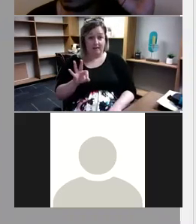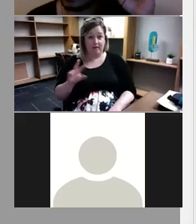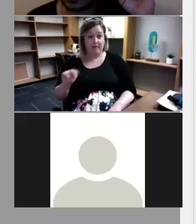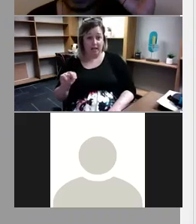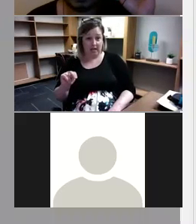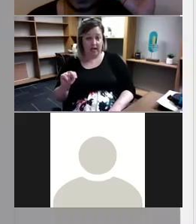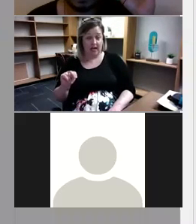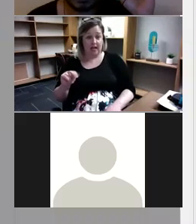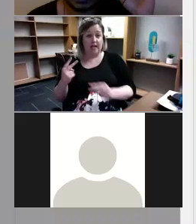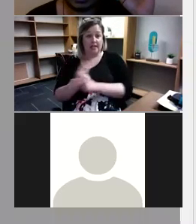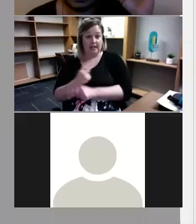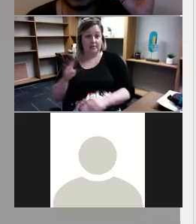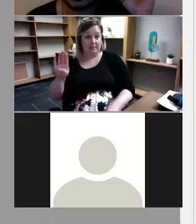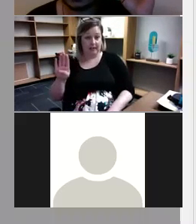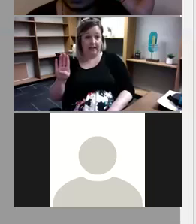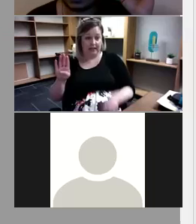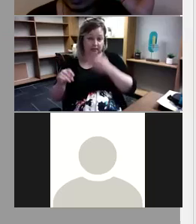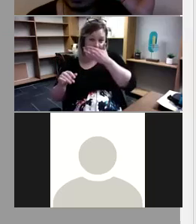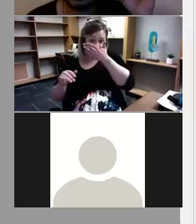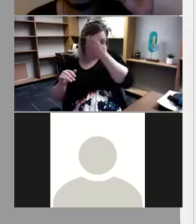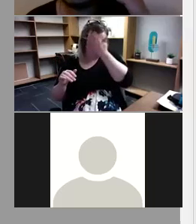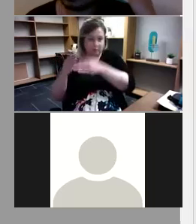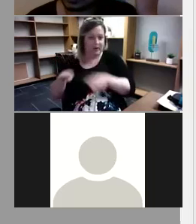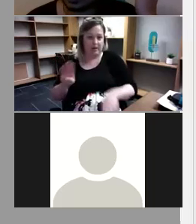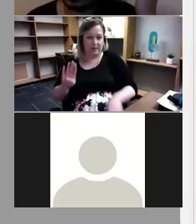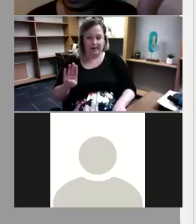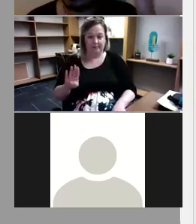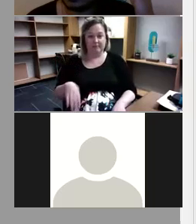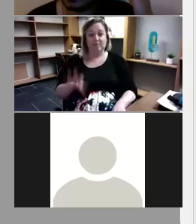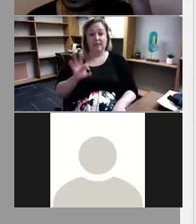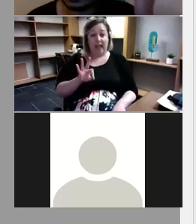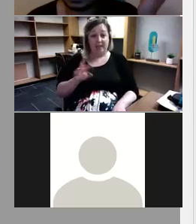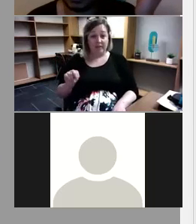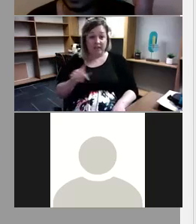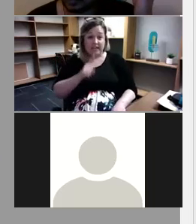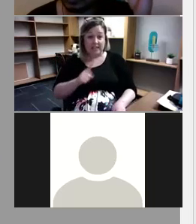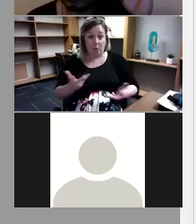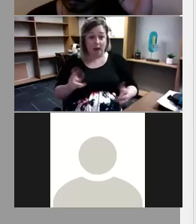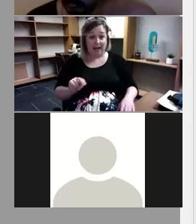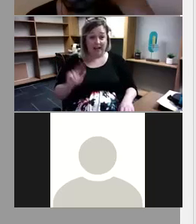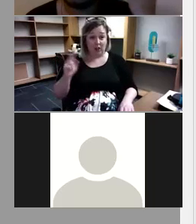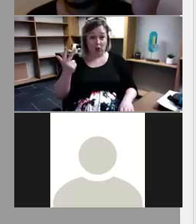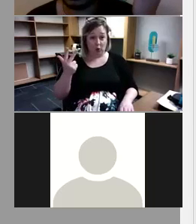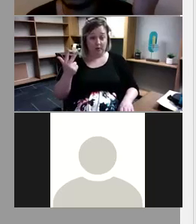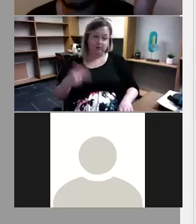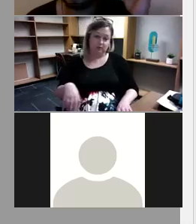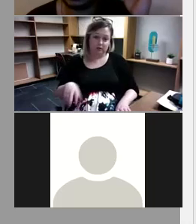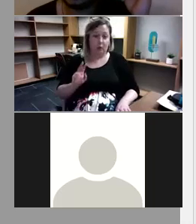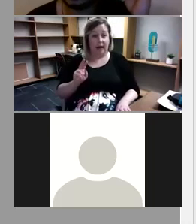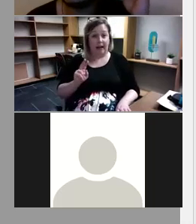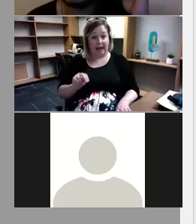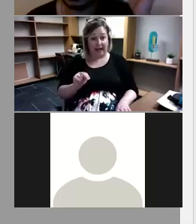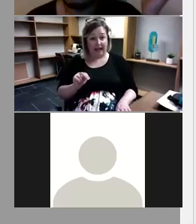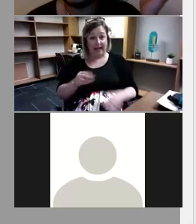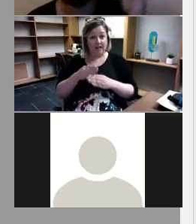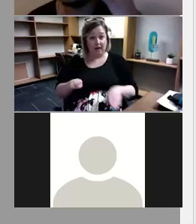a times f of n by b. F of n is n cubed, so n by b is n by 2. F of n by